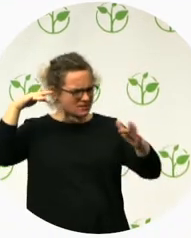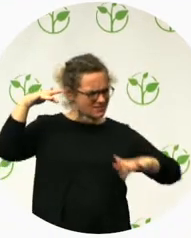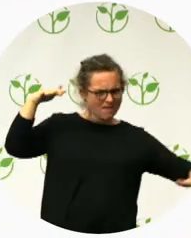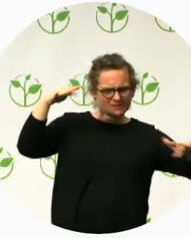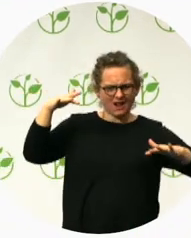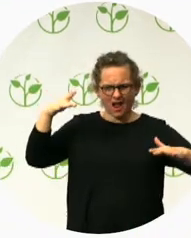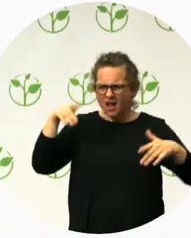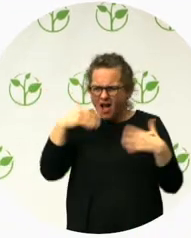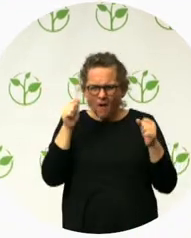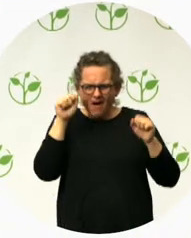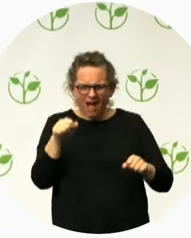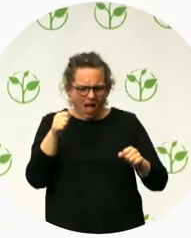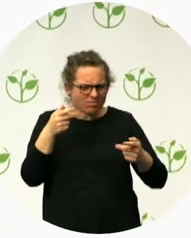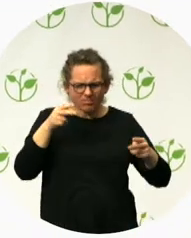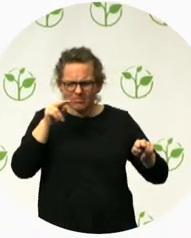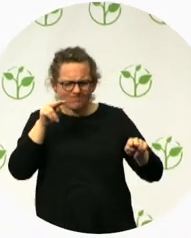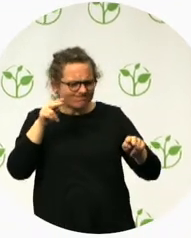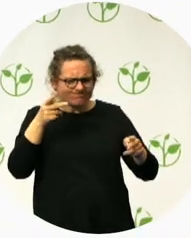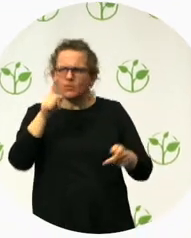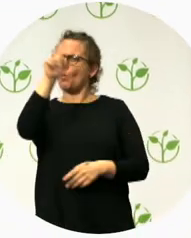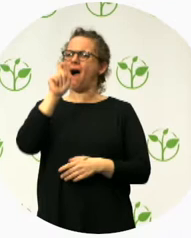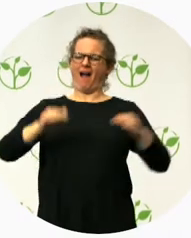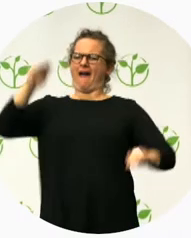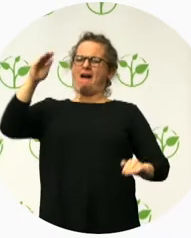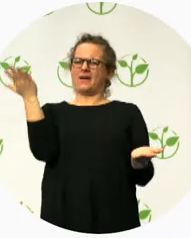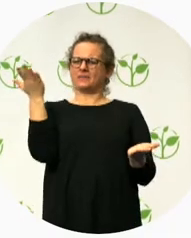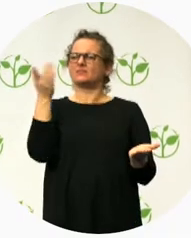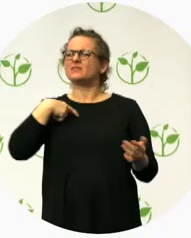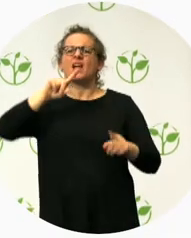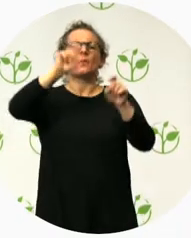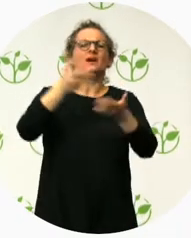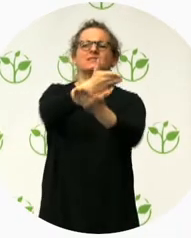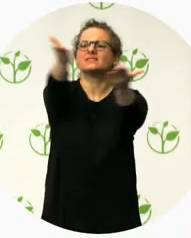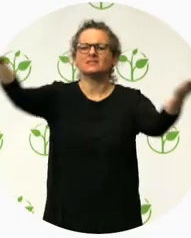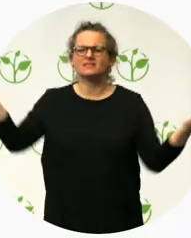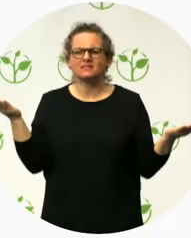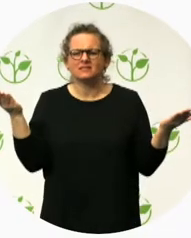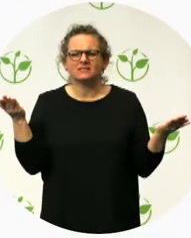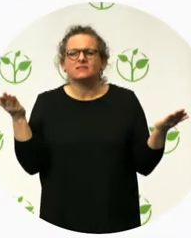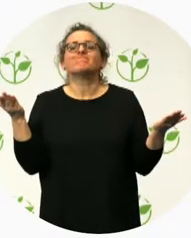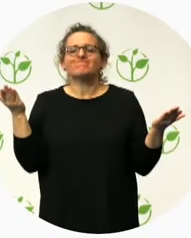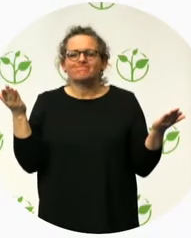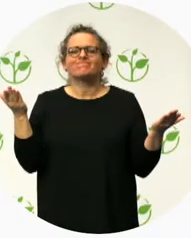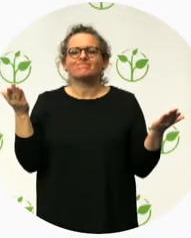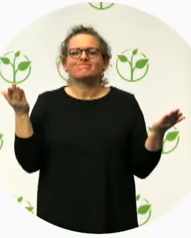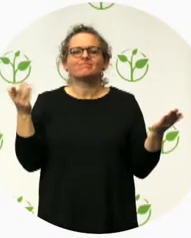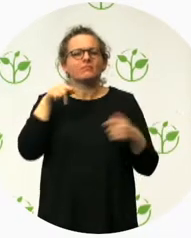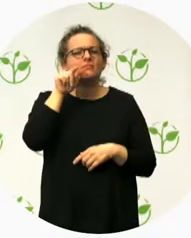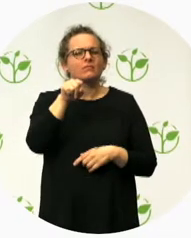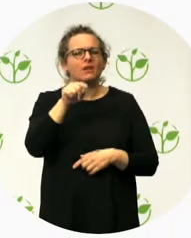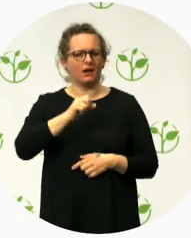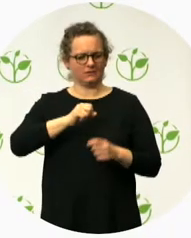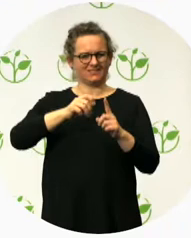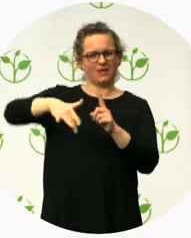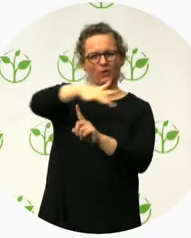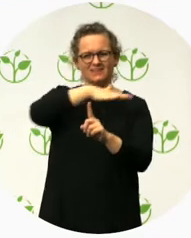just see what you're all saying. Also, Daniela, it's so great to hear you talk about dreams and laughter and fun,